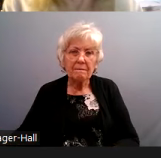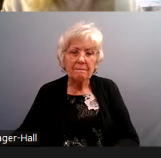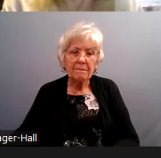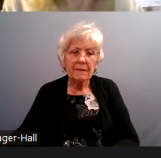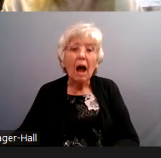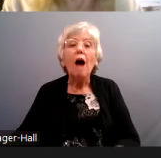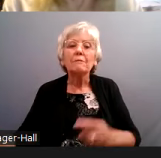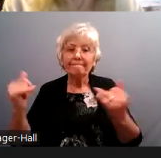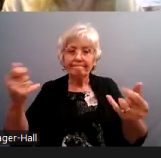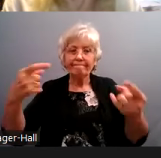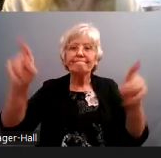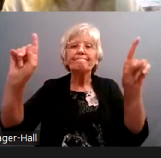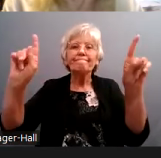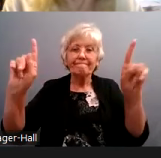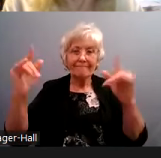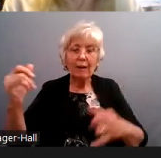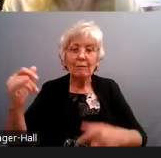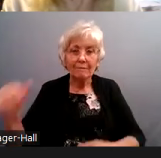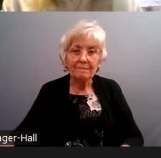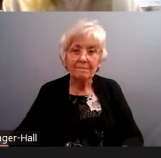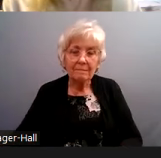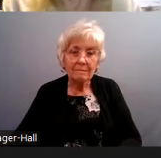Oh, there we go. Okay.